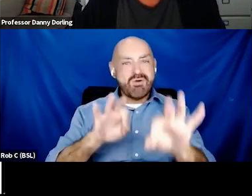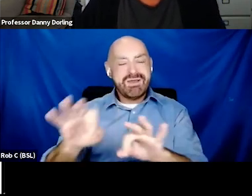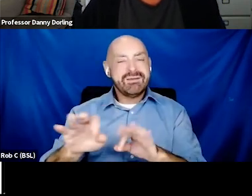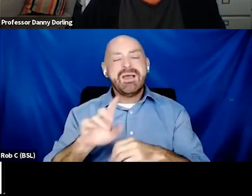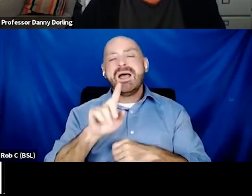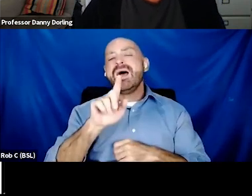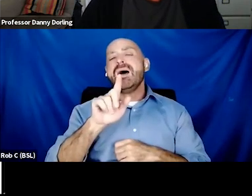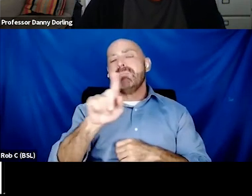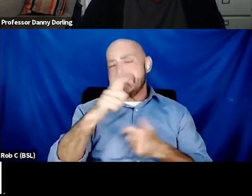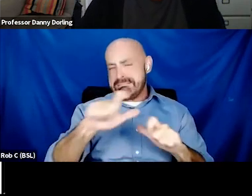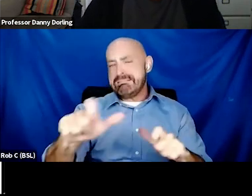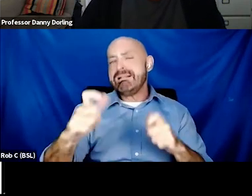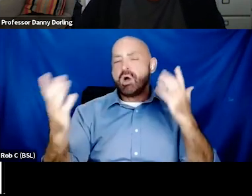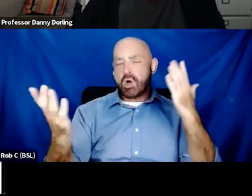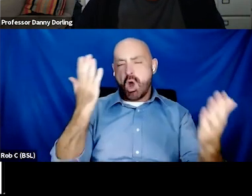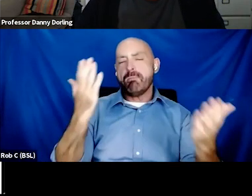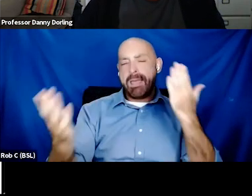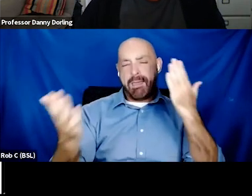comparisons.